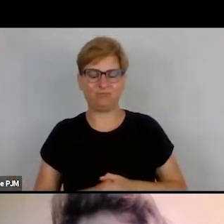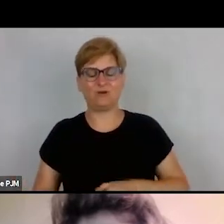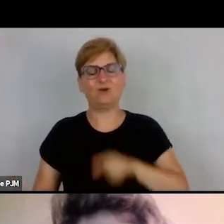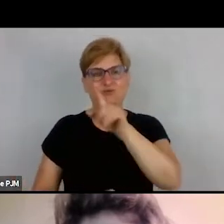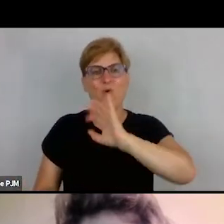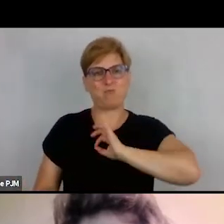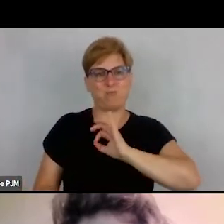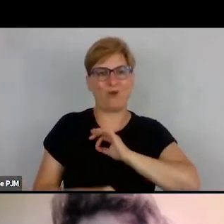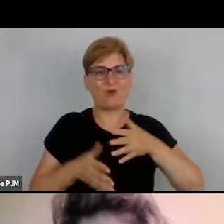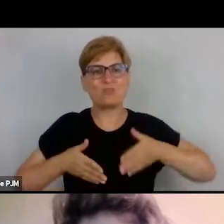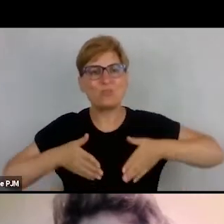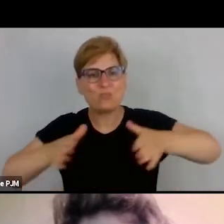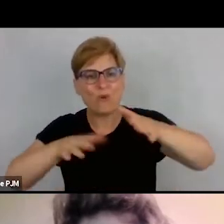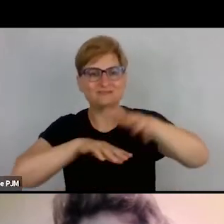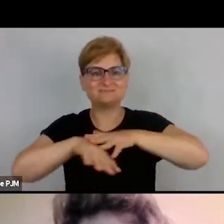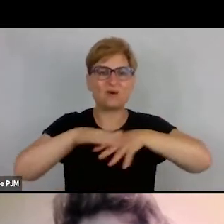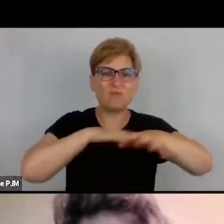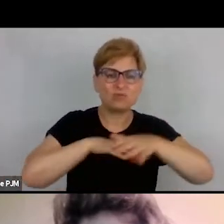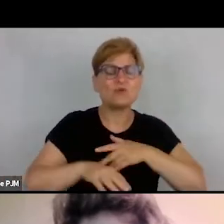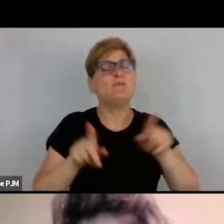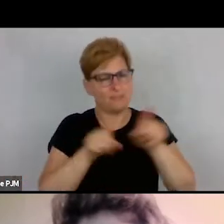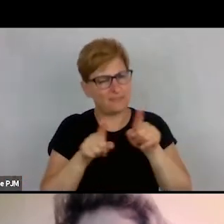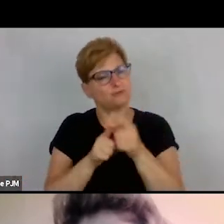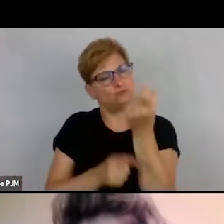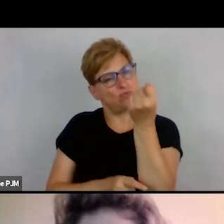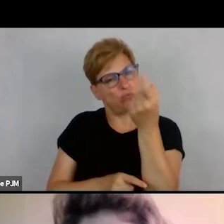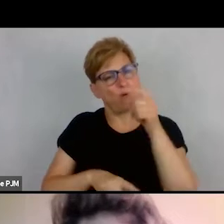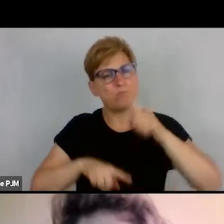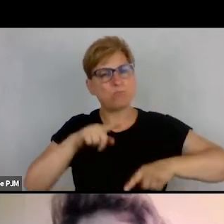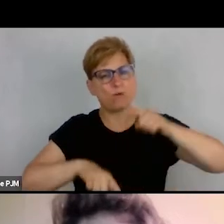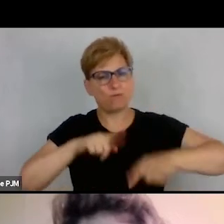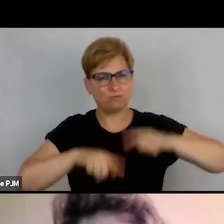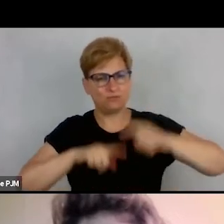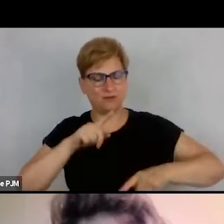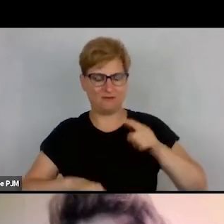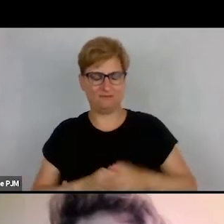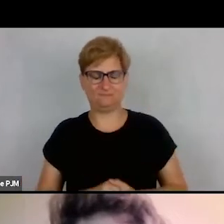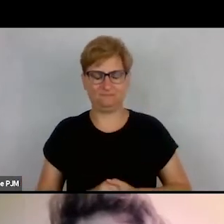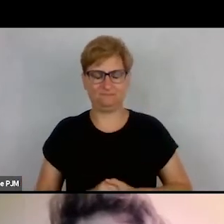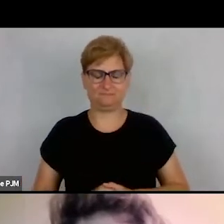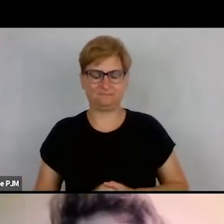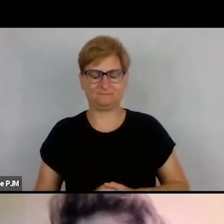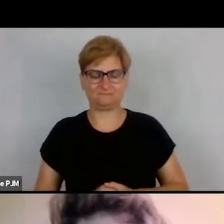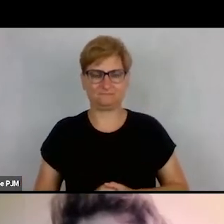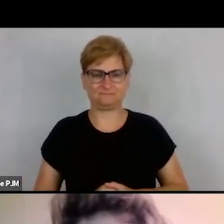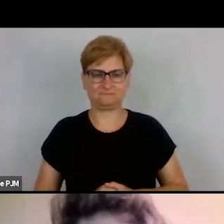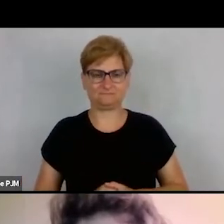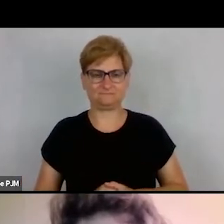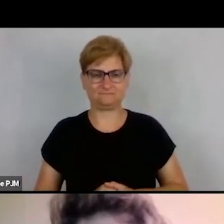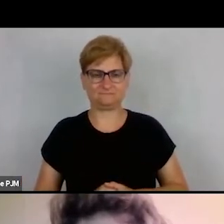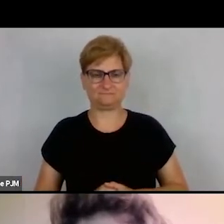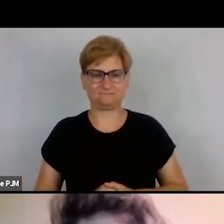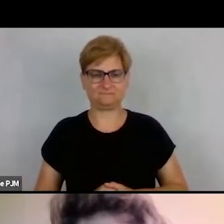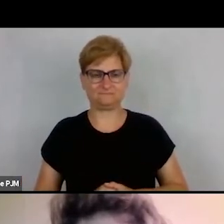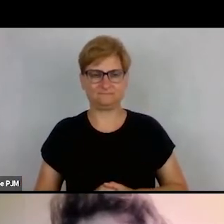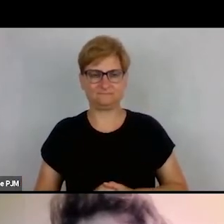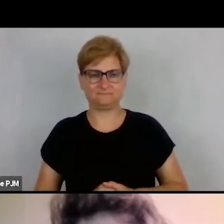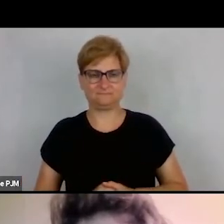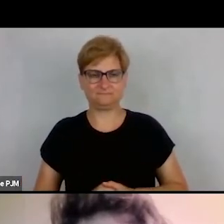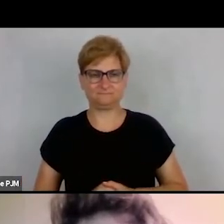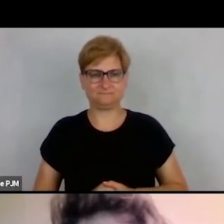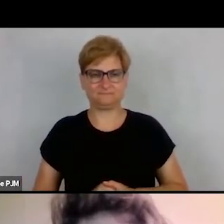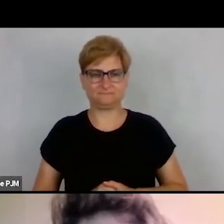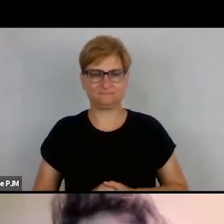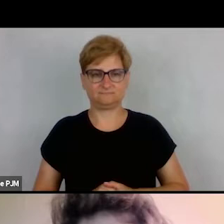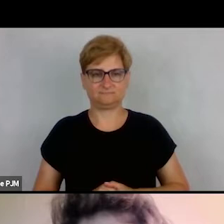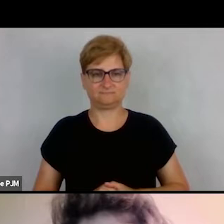the confluence of those different streams was very, very powerful. And I have found the work with men